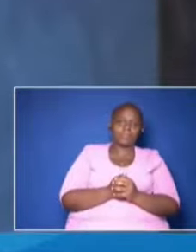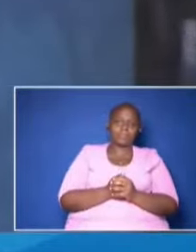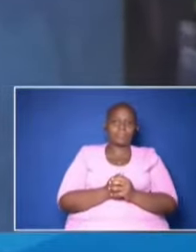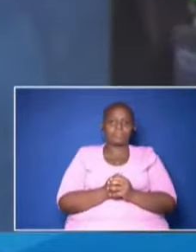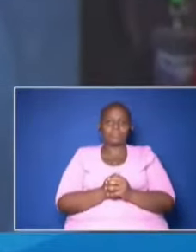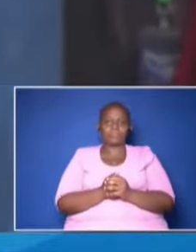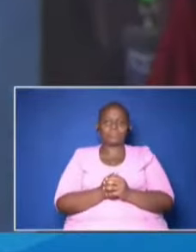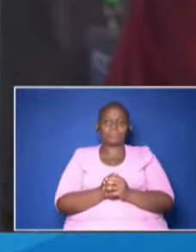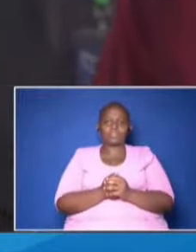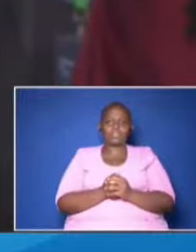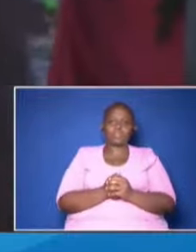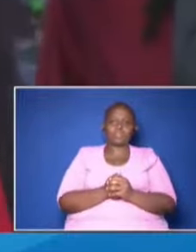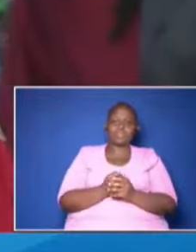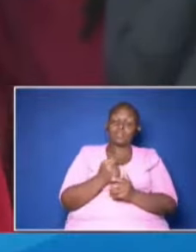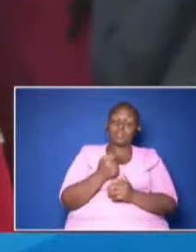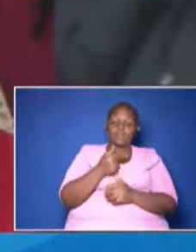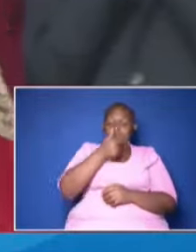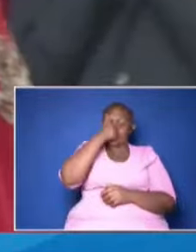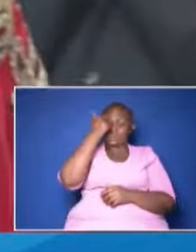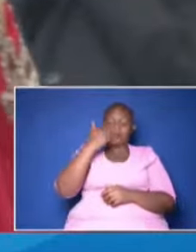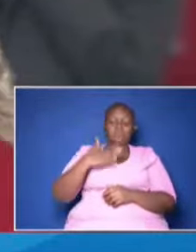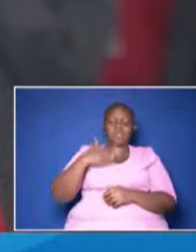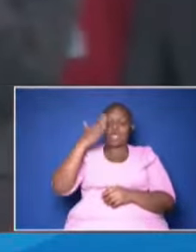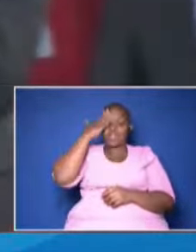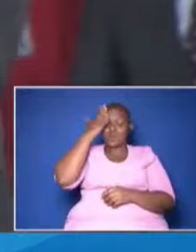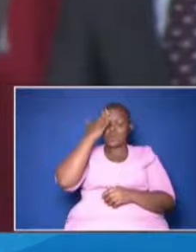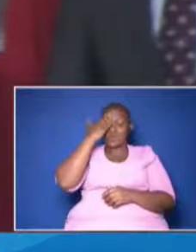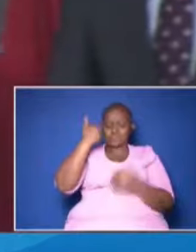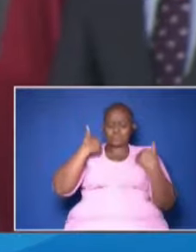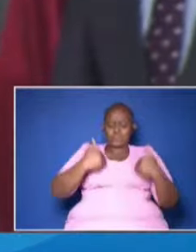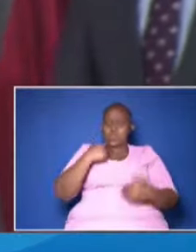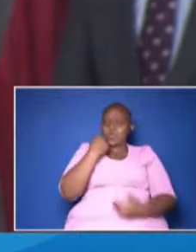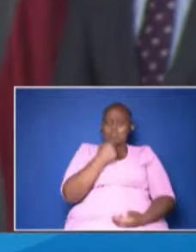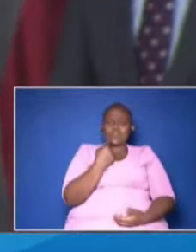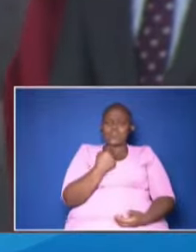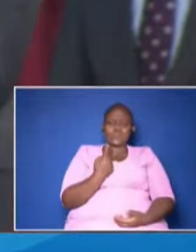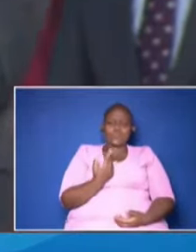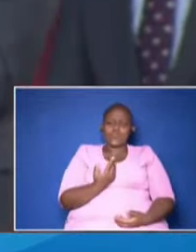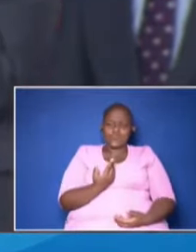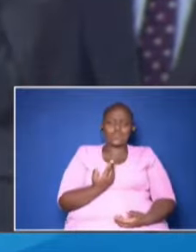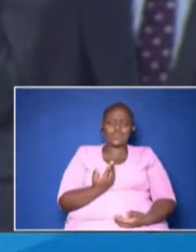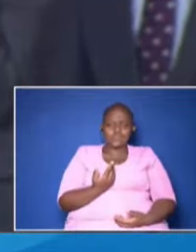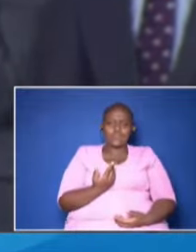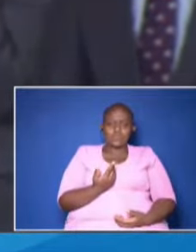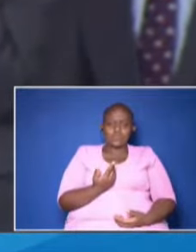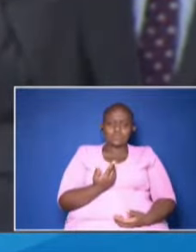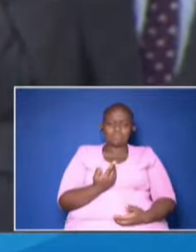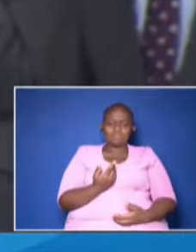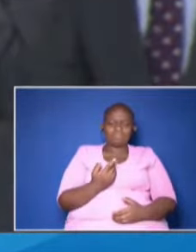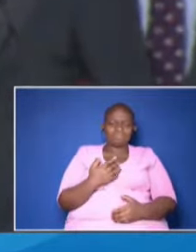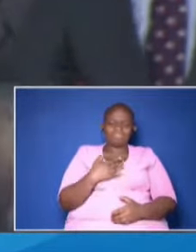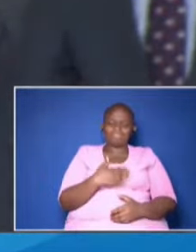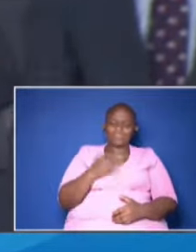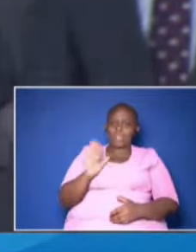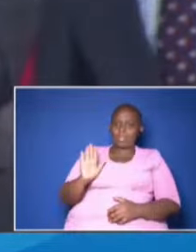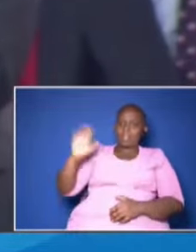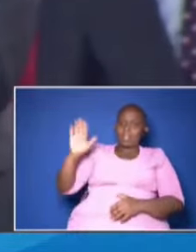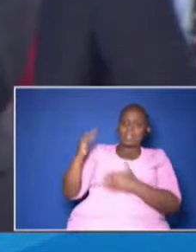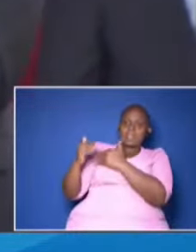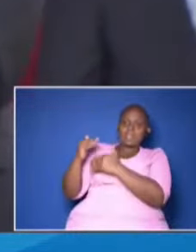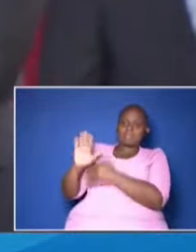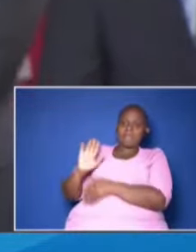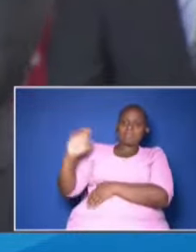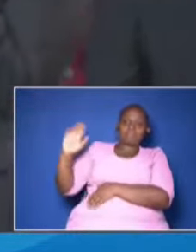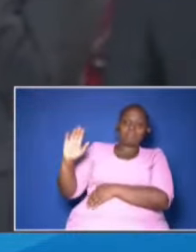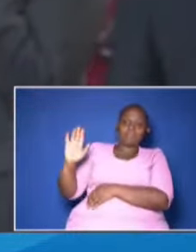favor say I know who I am give somebody a high five say I know